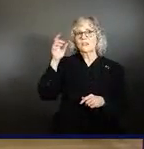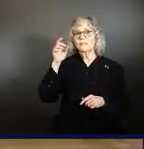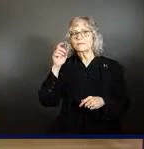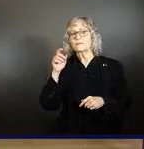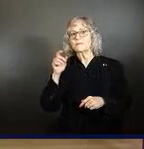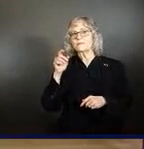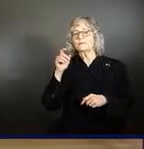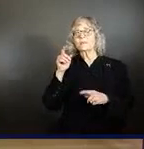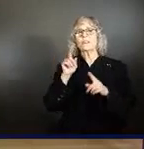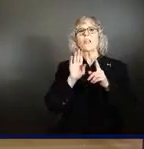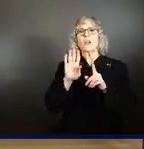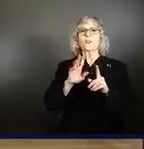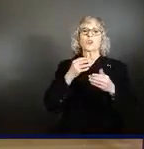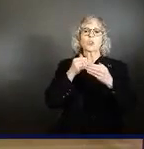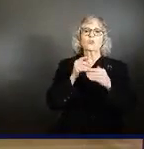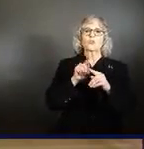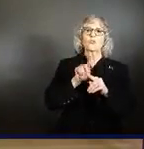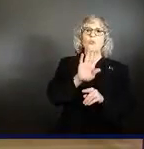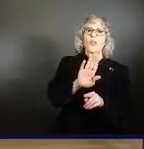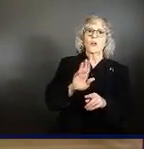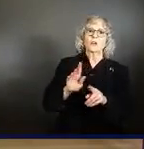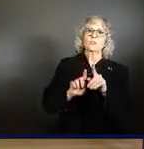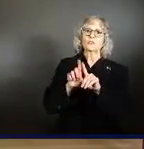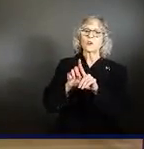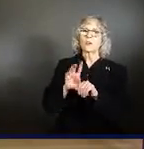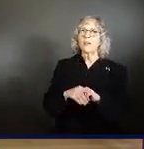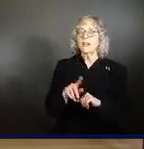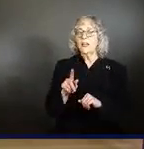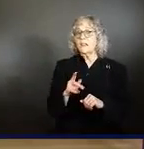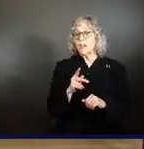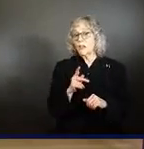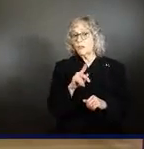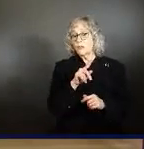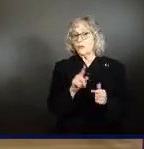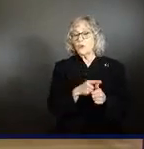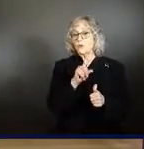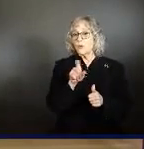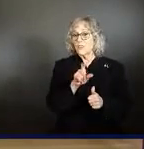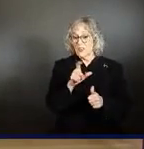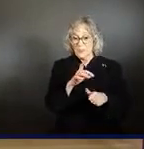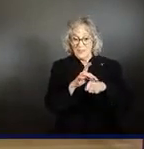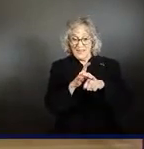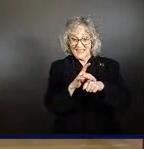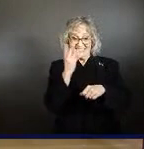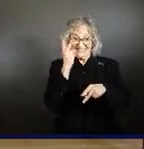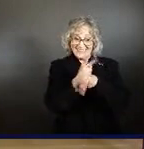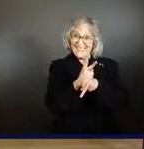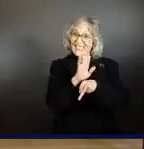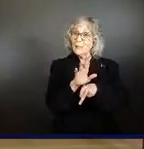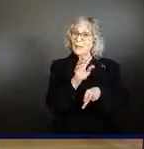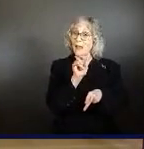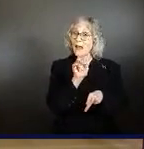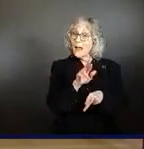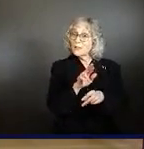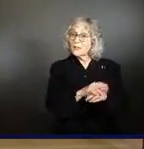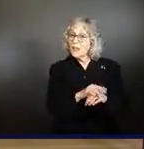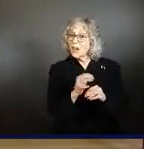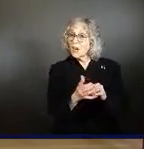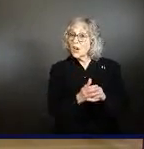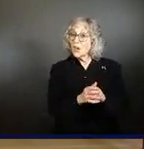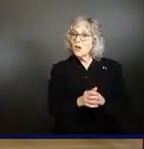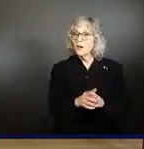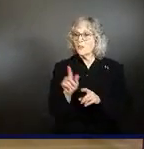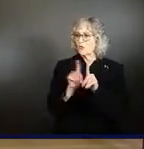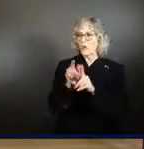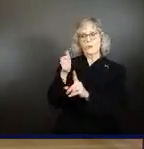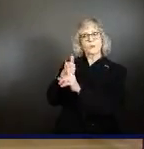is, do these planets retain their atmospheres? And the reason for that is because the stars, they are very much alive on their